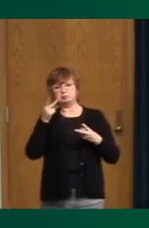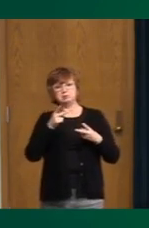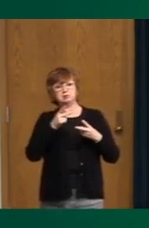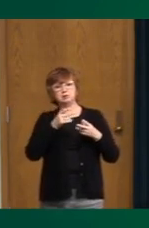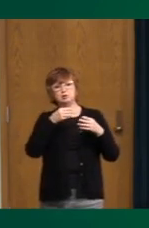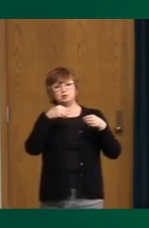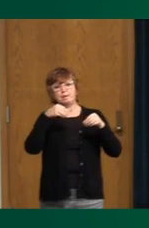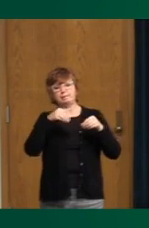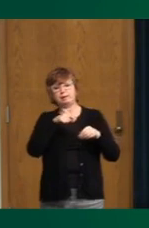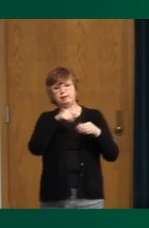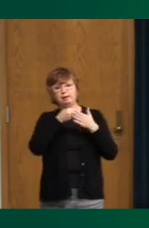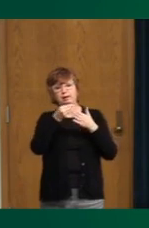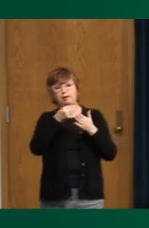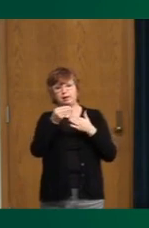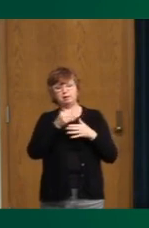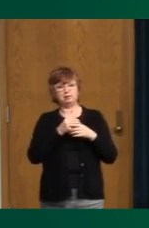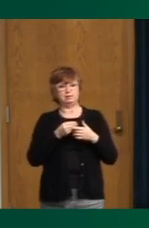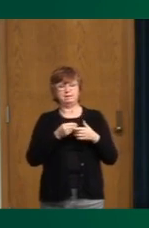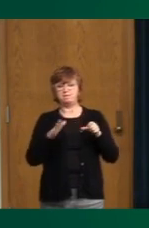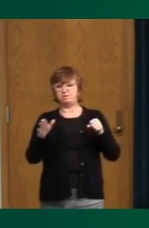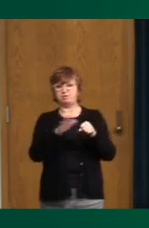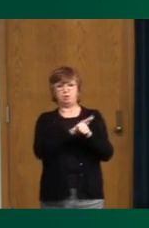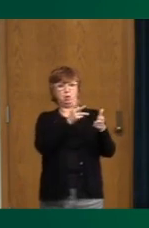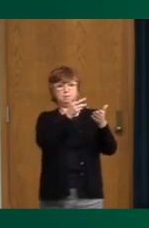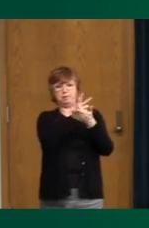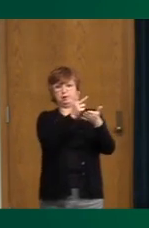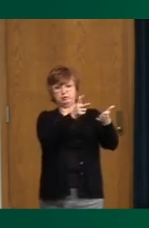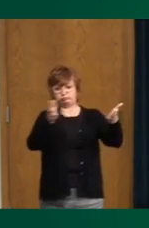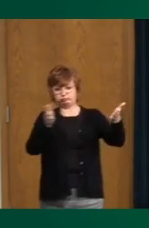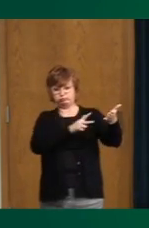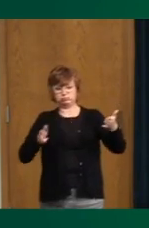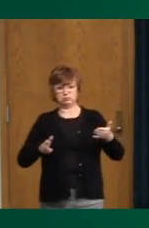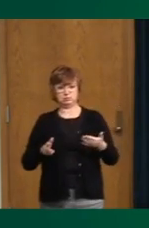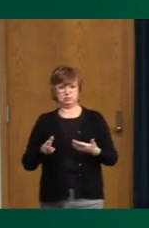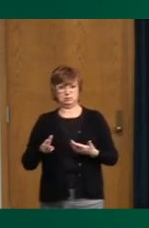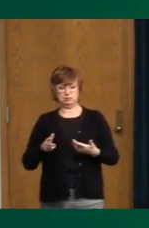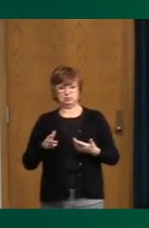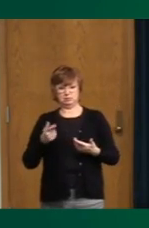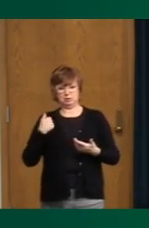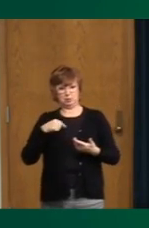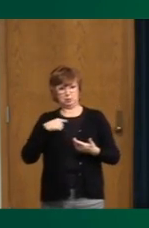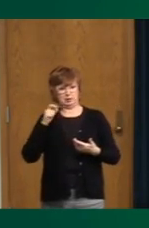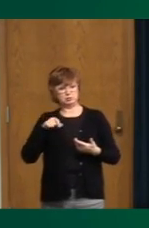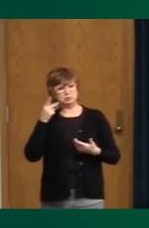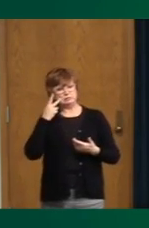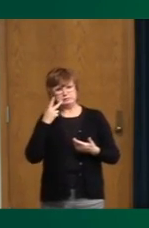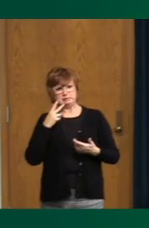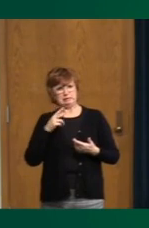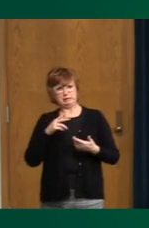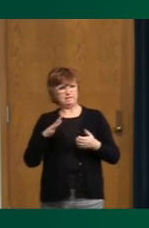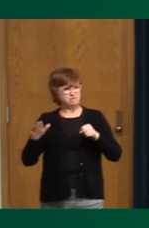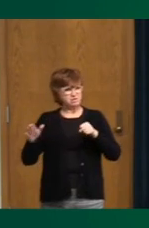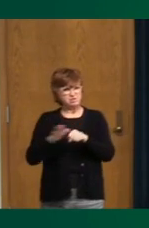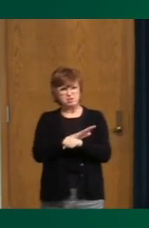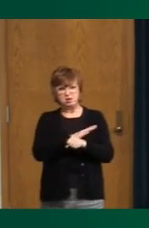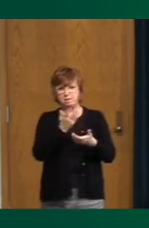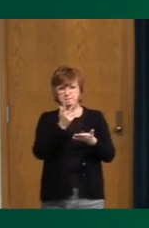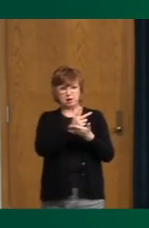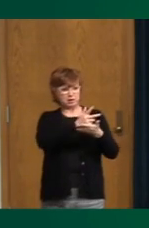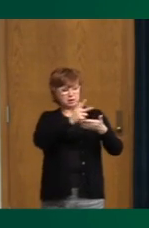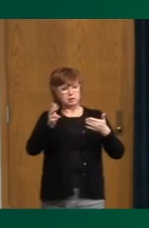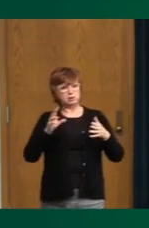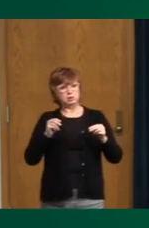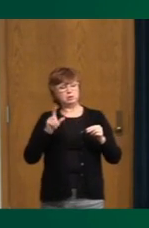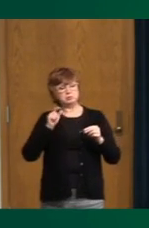see, in a commercial area, 100 cars, you really want to see less than 50 cars. We need to gradually slow down, go shopping